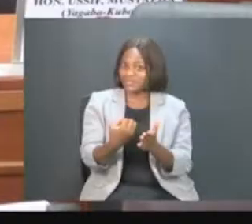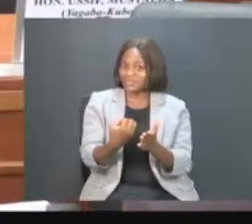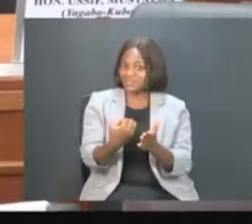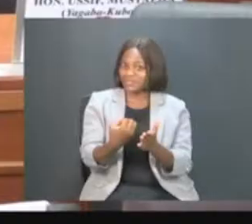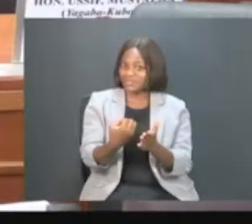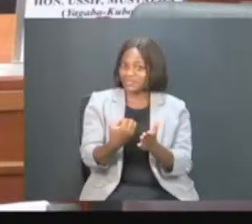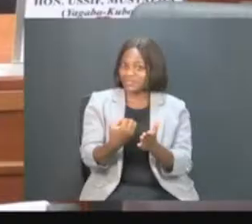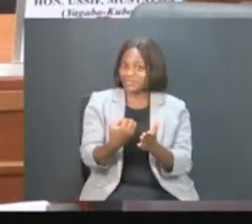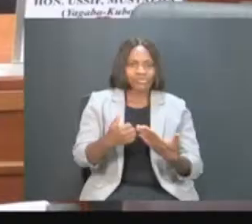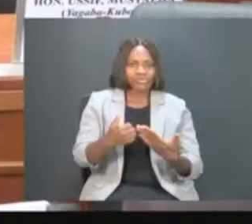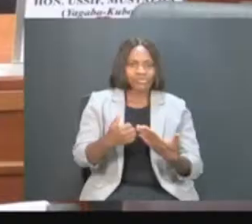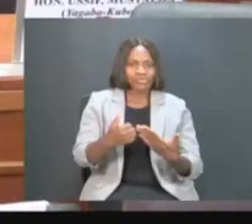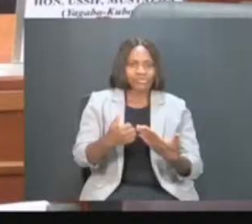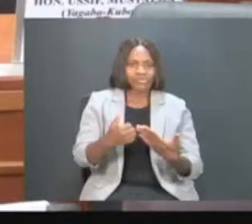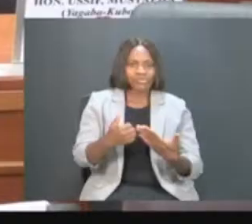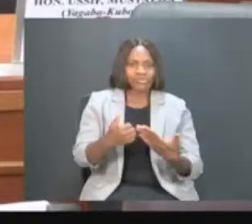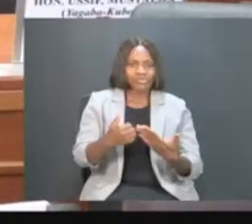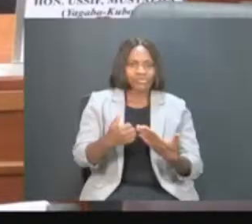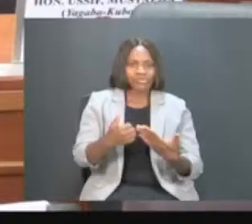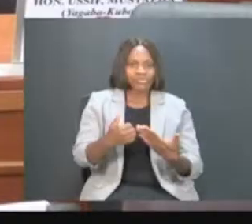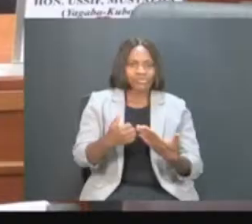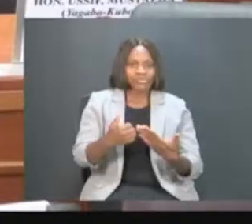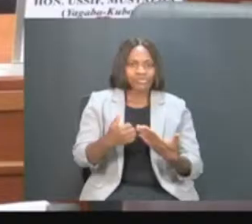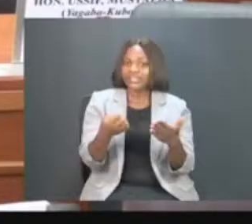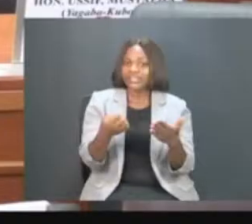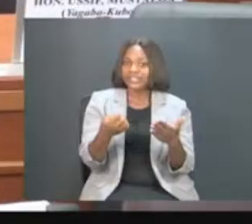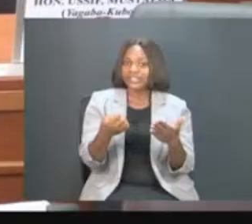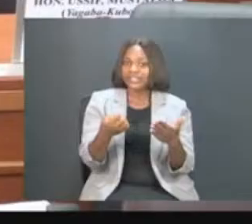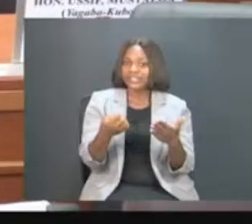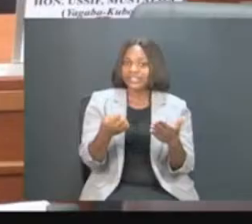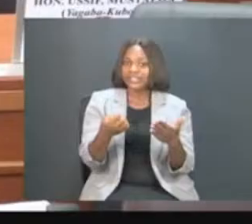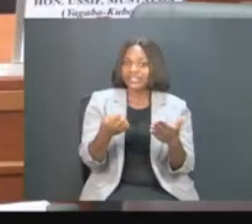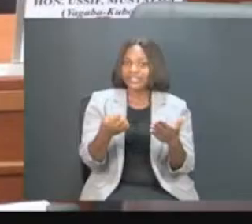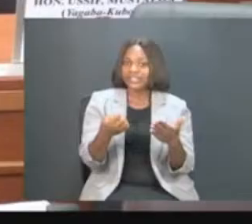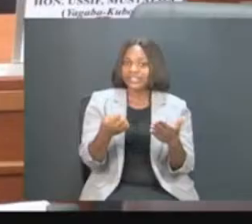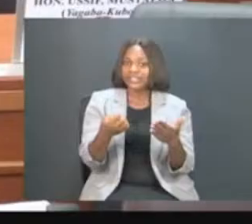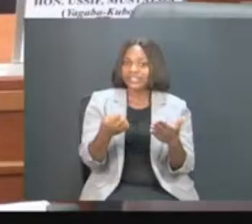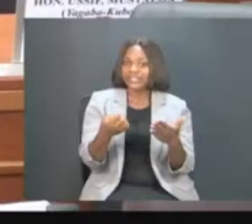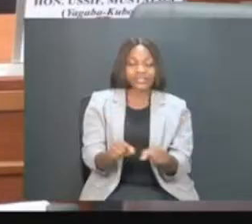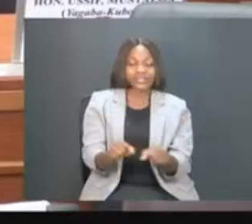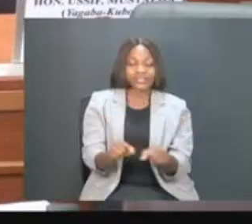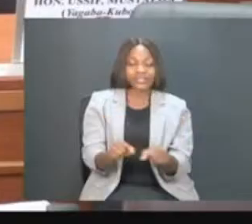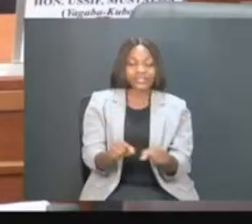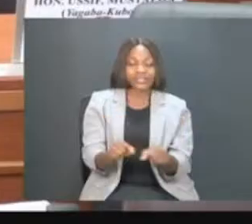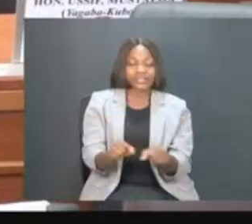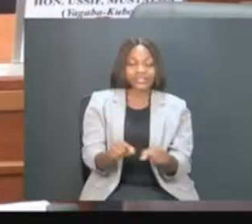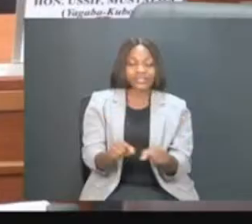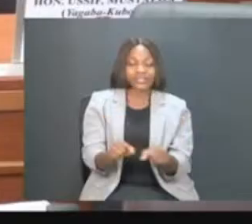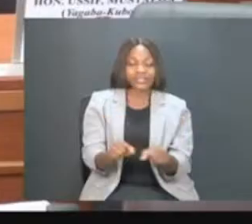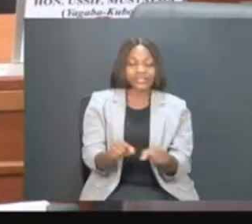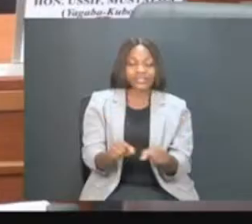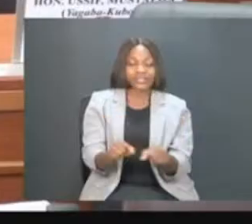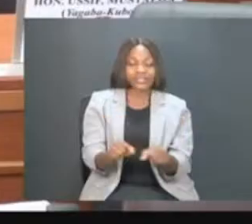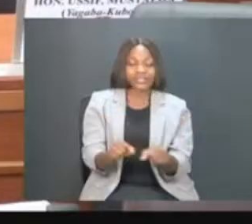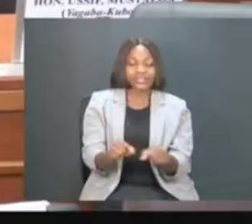and medium-scale enterprise sector. Is that 24-hour economy? Promote the role of micro, small, and medium-scale